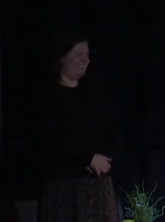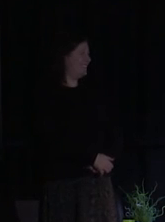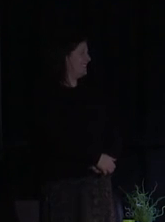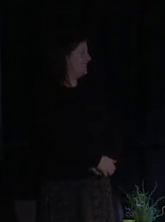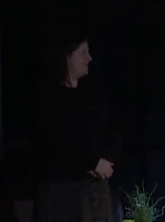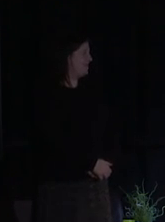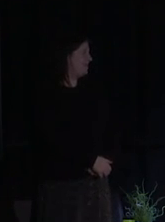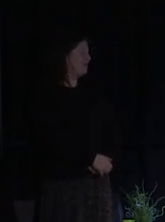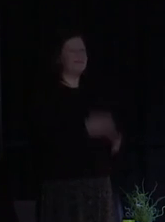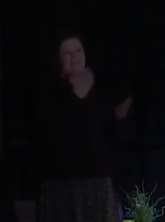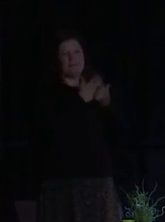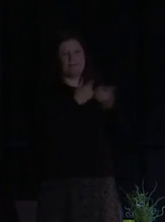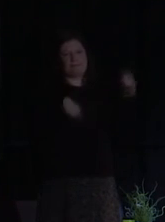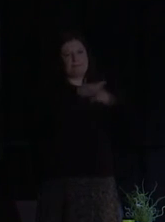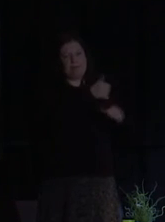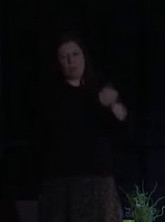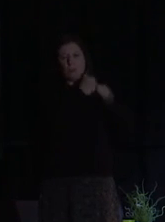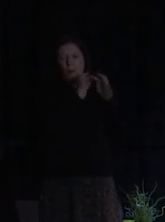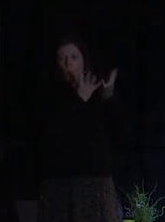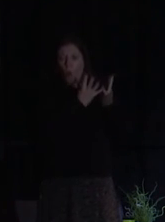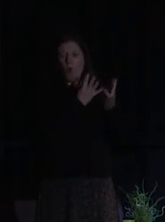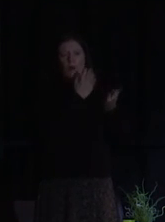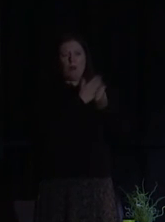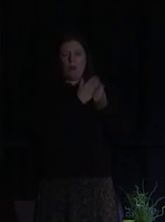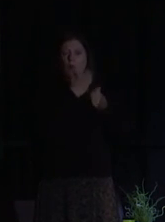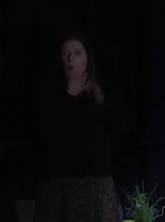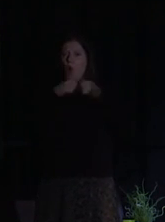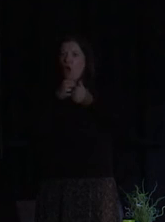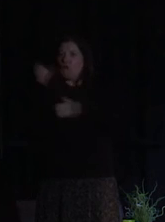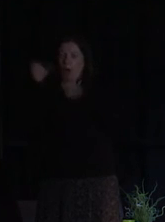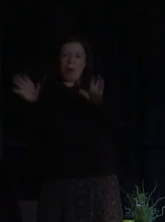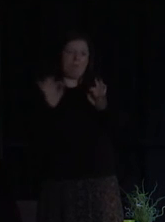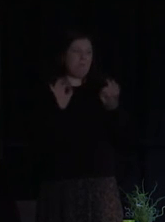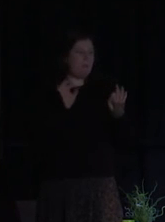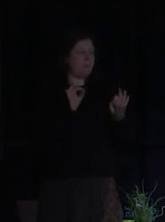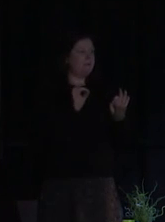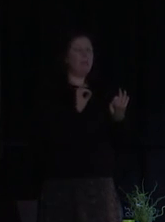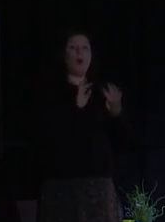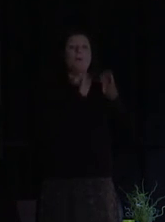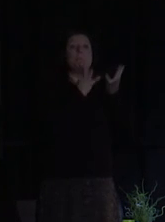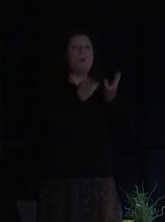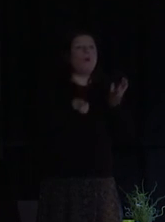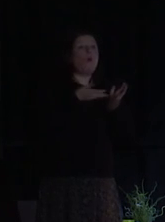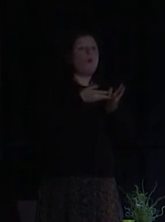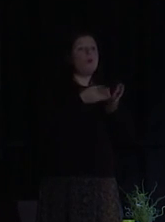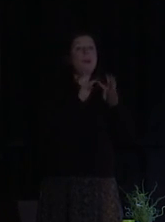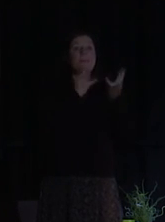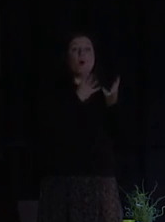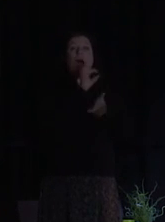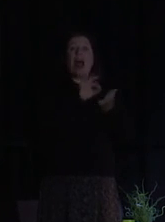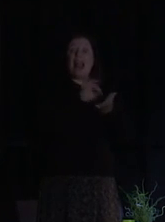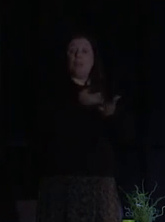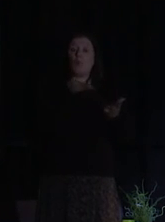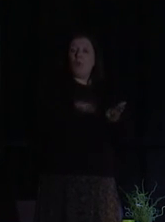And it's been wonderful to have their support, and they've been leading the breakout sessions, all the rest of it. So we will, and now the board, just a quick word about the board. The board is elected